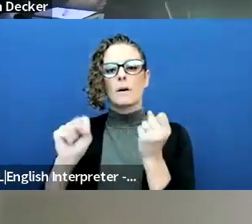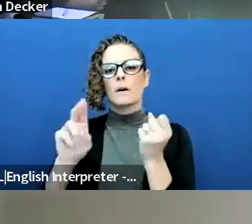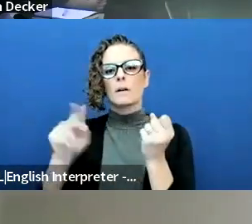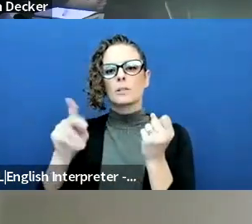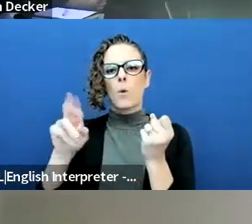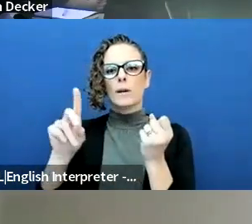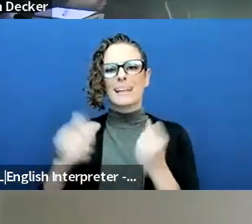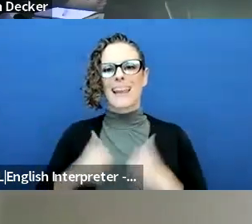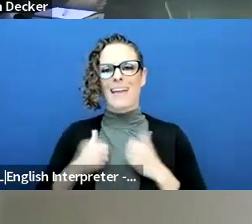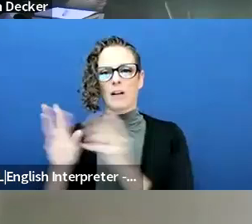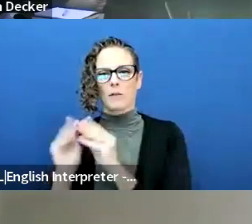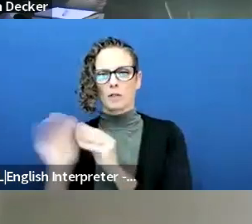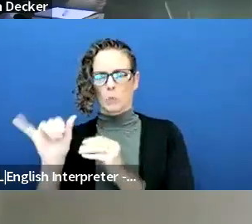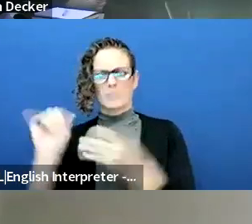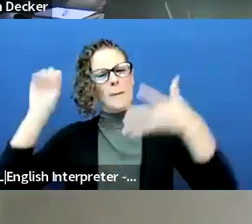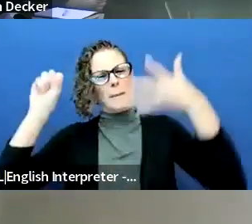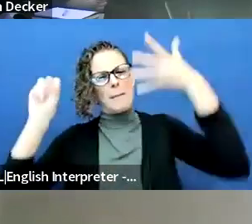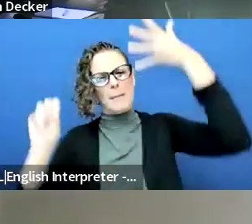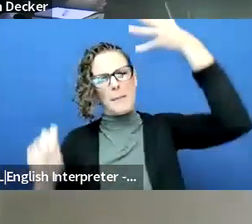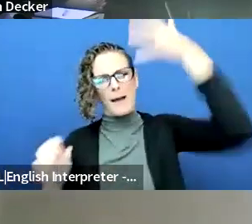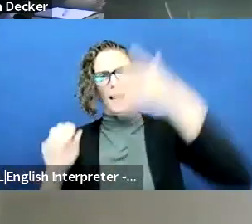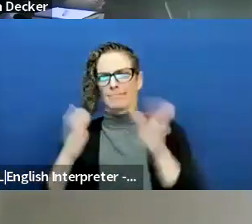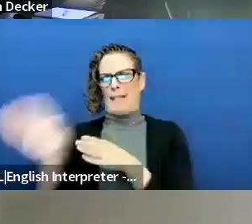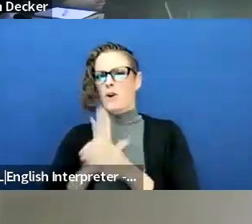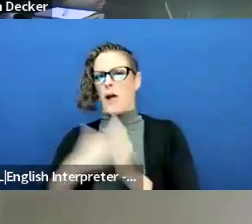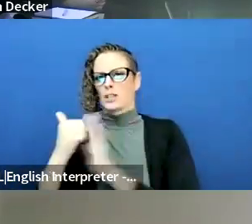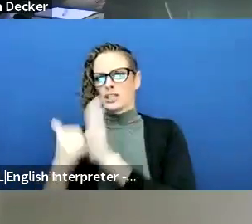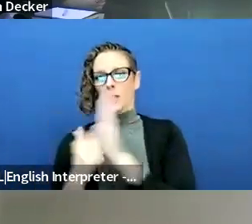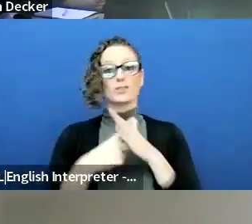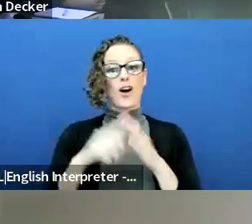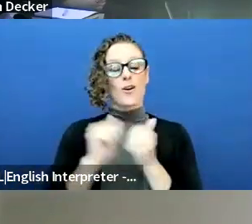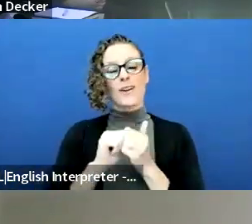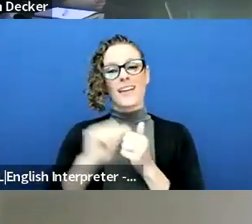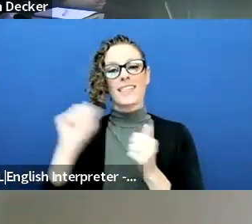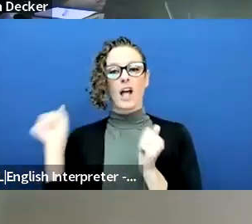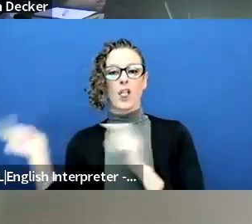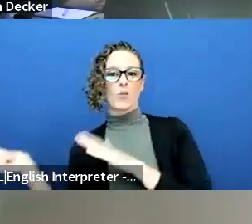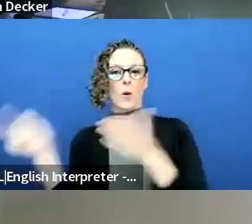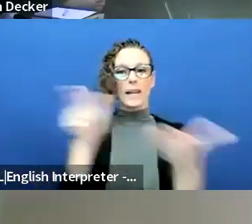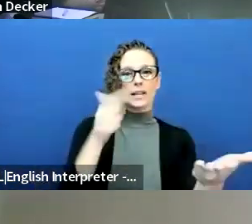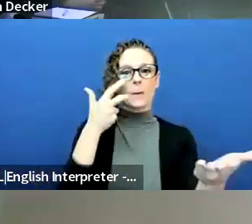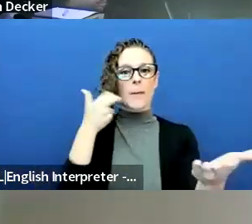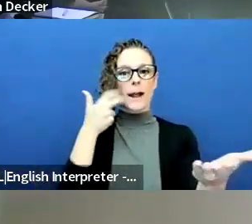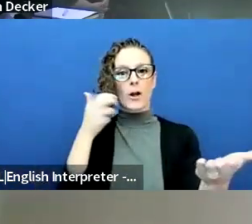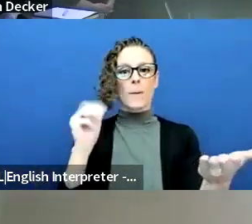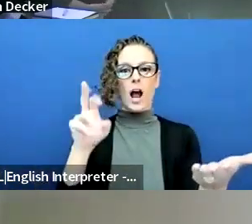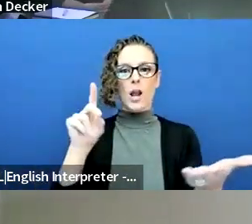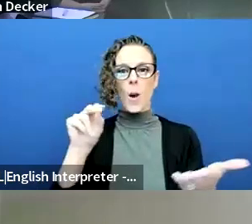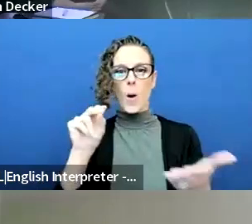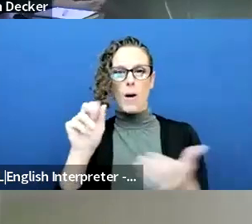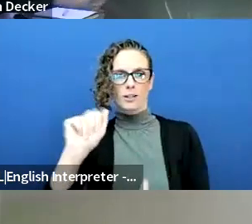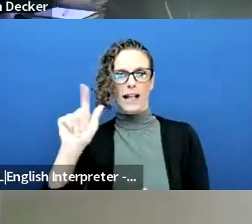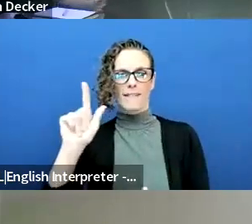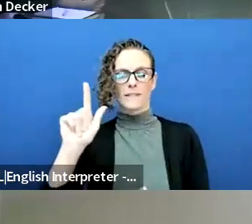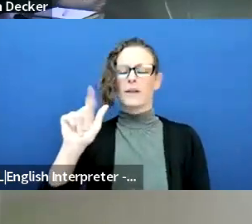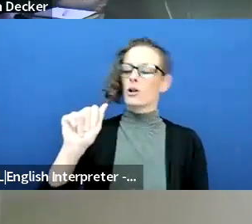well. So a number of different things that we have planned, and I think we will start it off by throwing it to Michael Mercado, Alta California